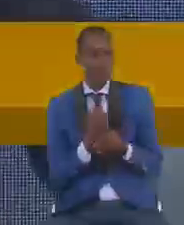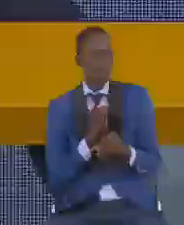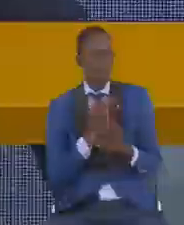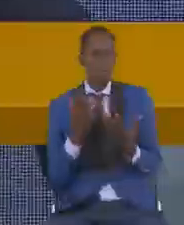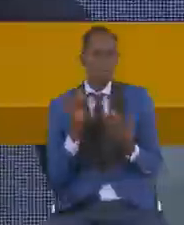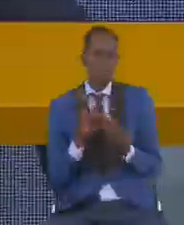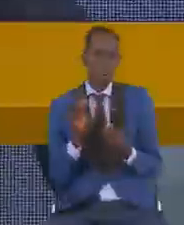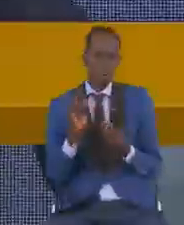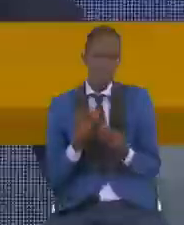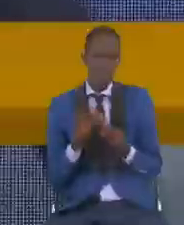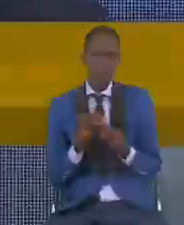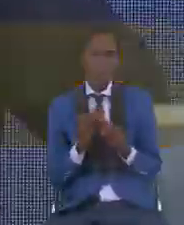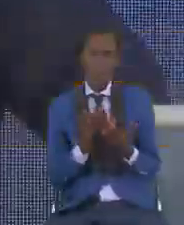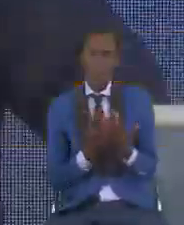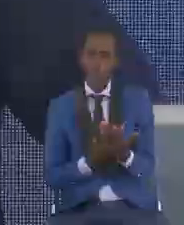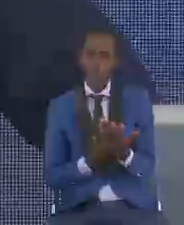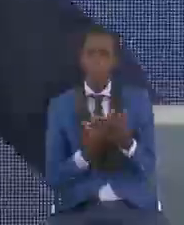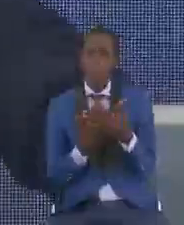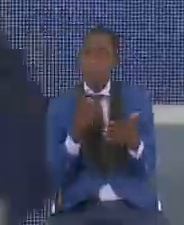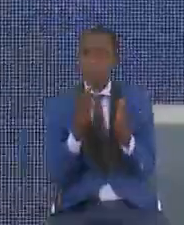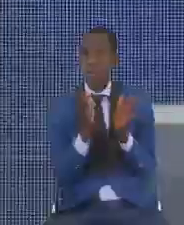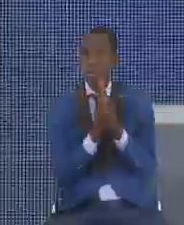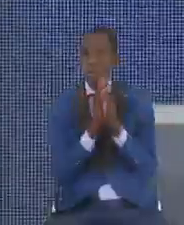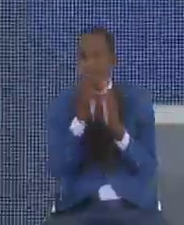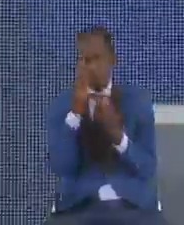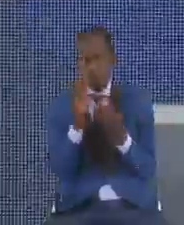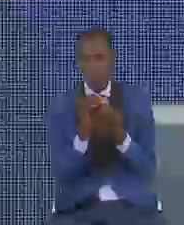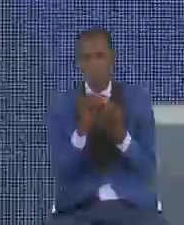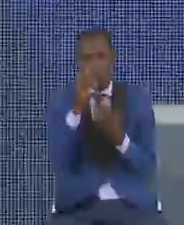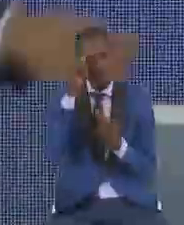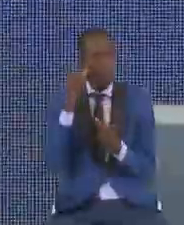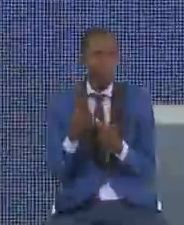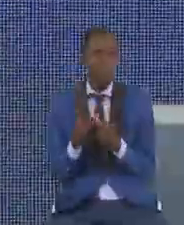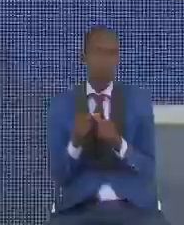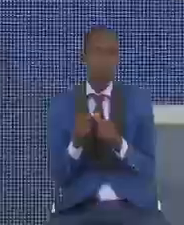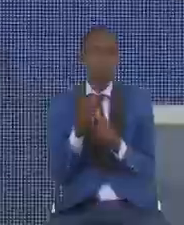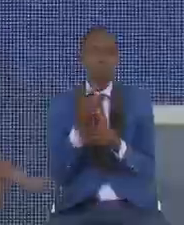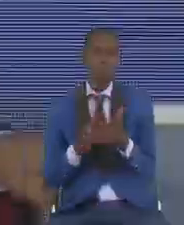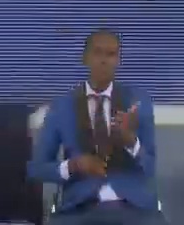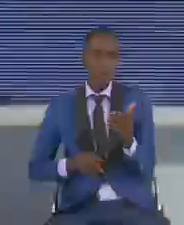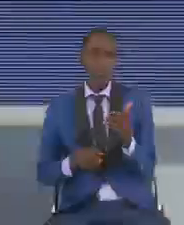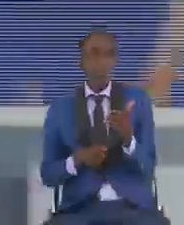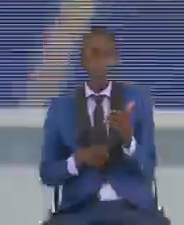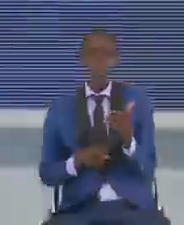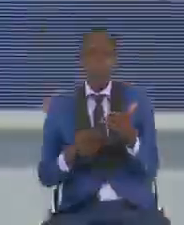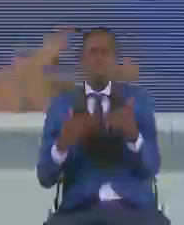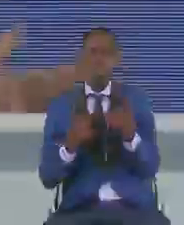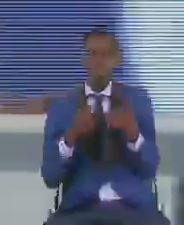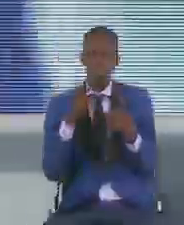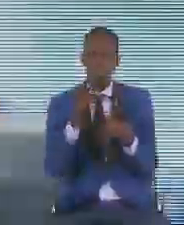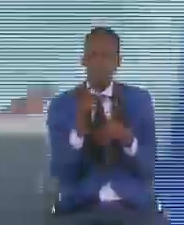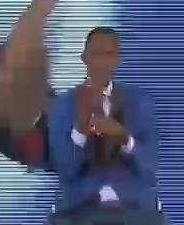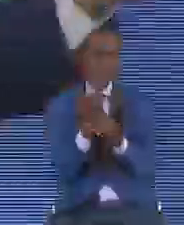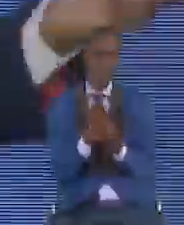more of this. Hold on. Before you pray for more, remember. What have you got